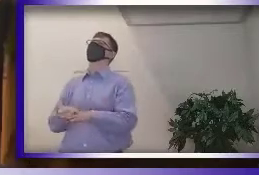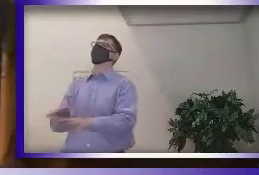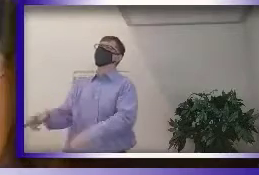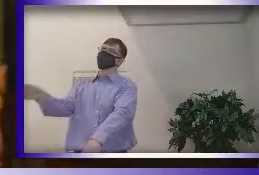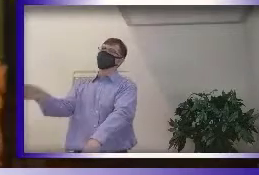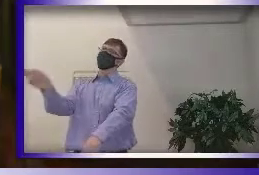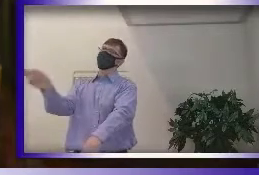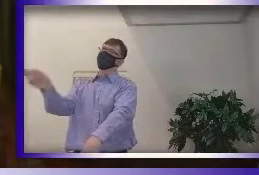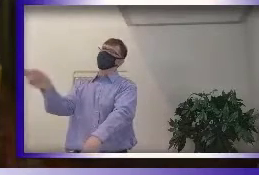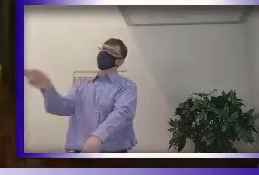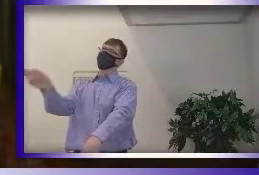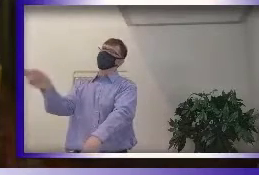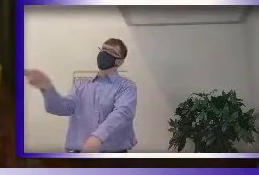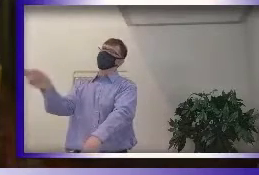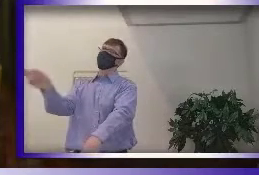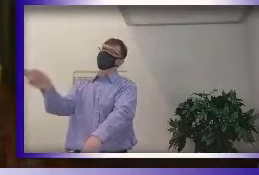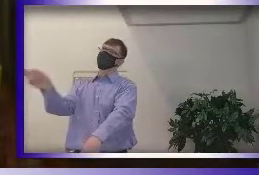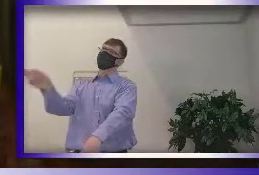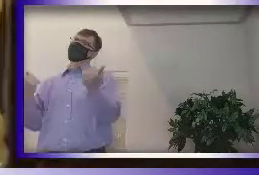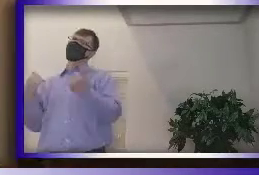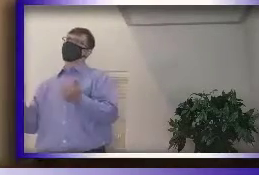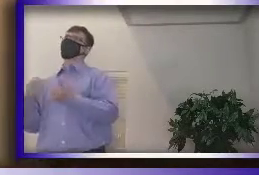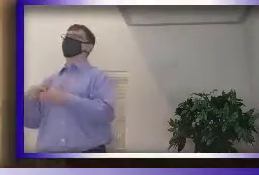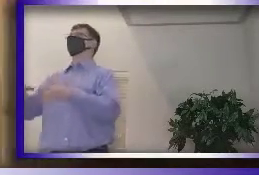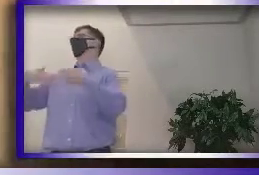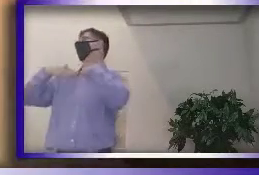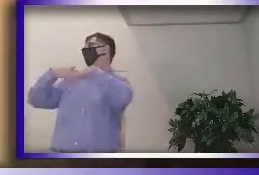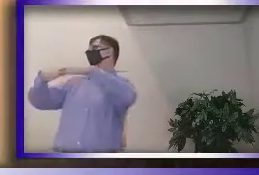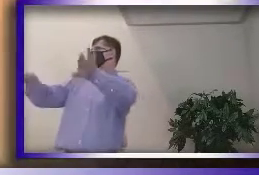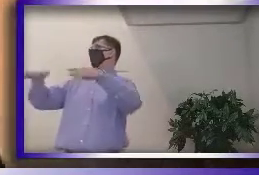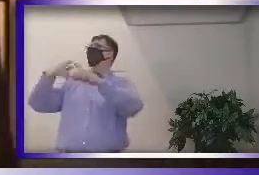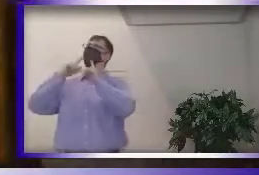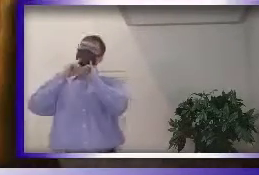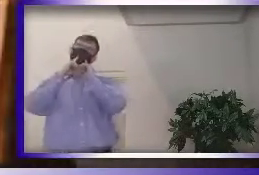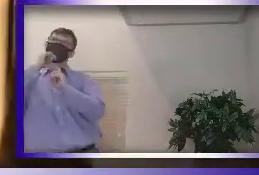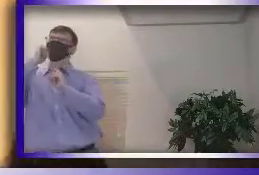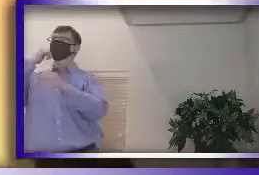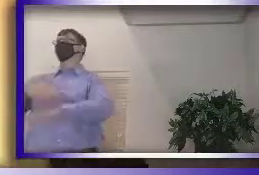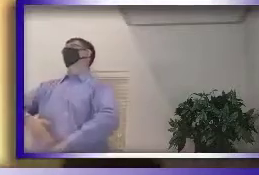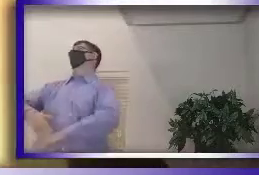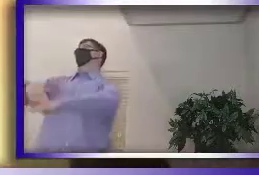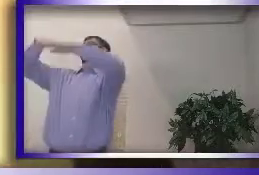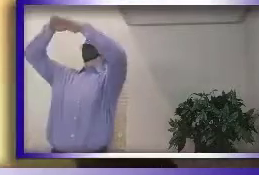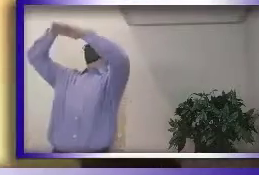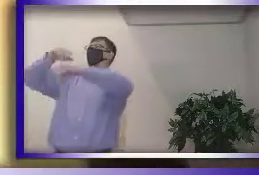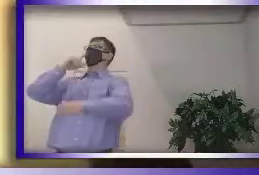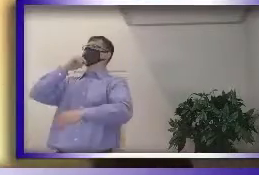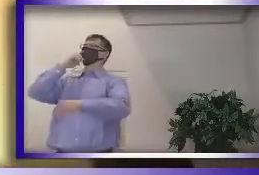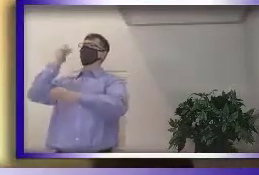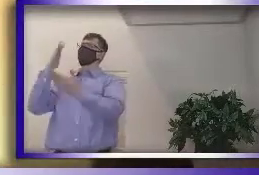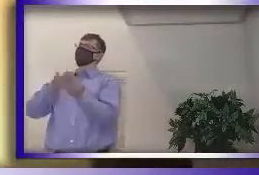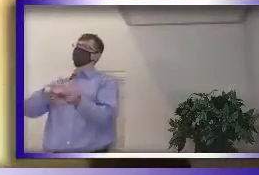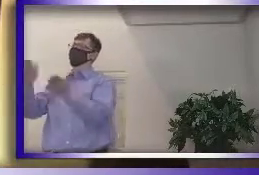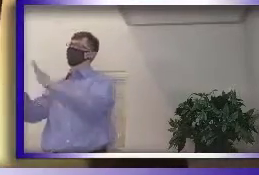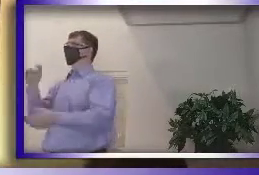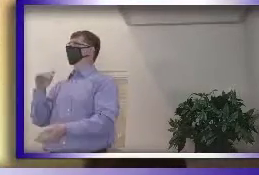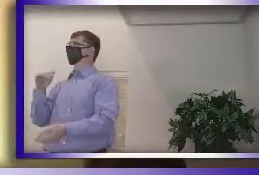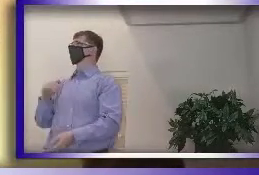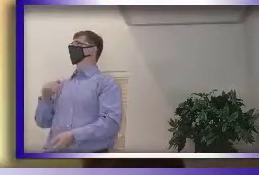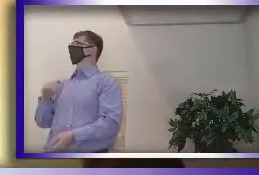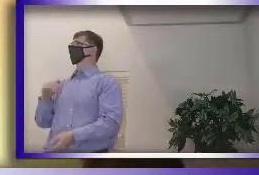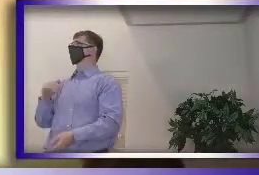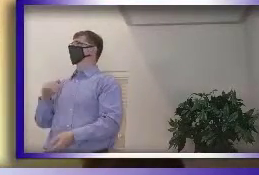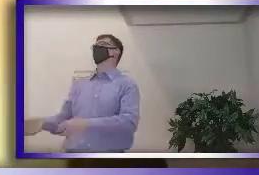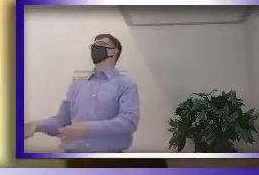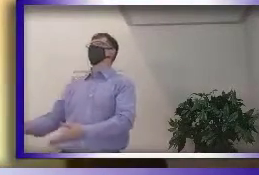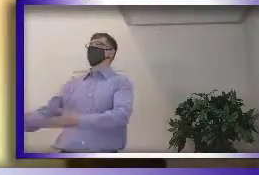The name is within every mind. Now we humans, we're so silly, we tend to fight over the name. We tend